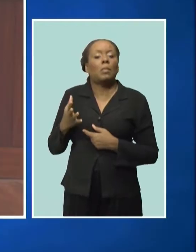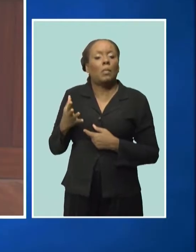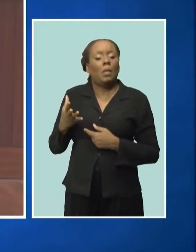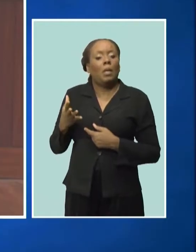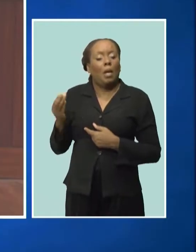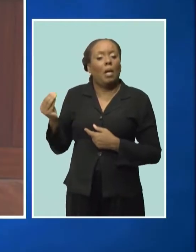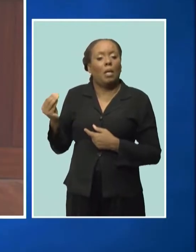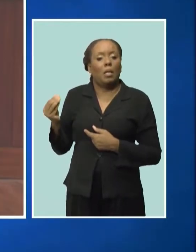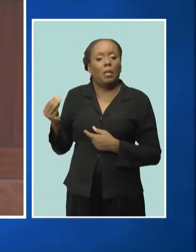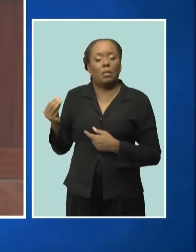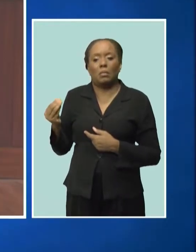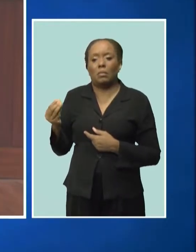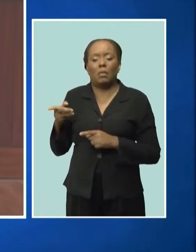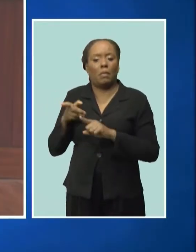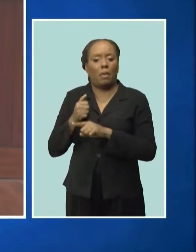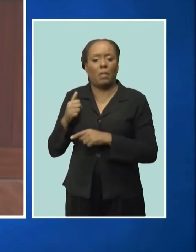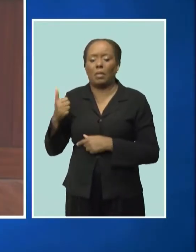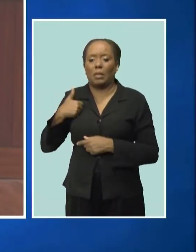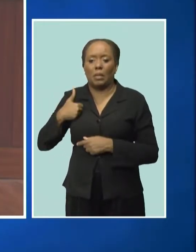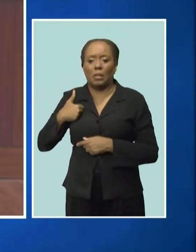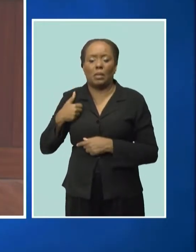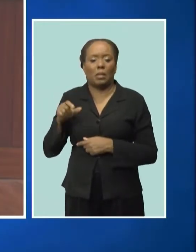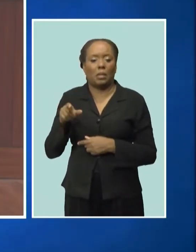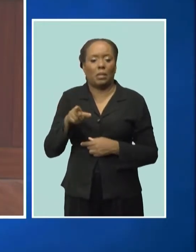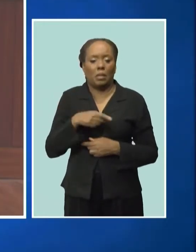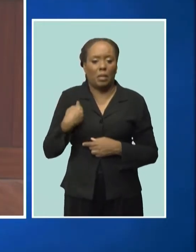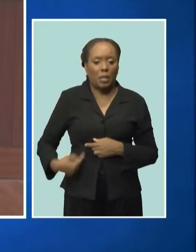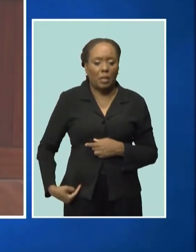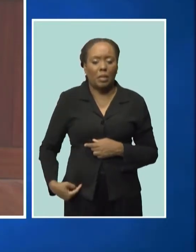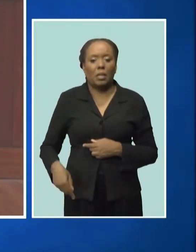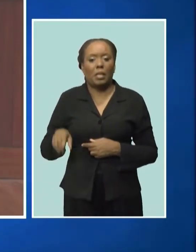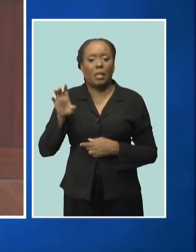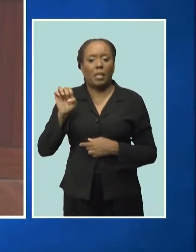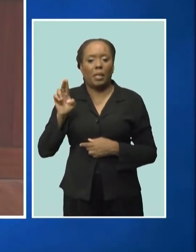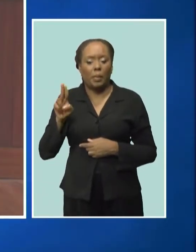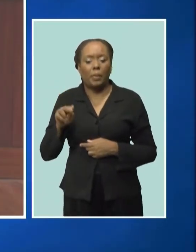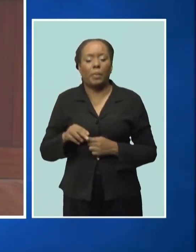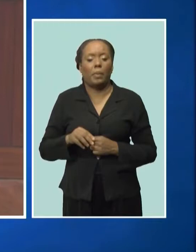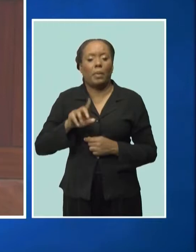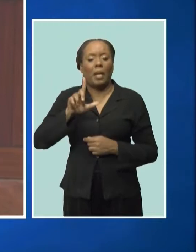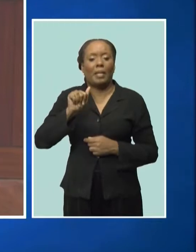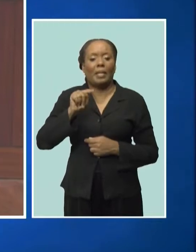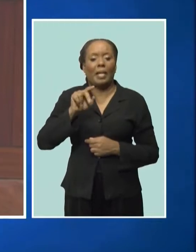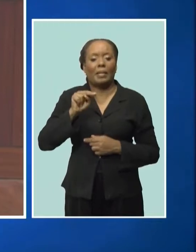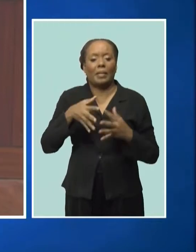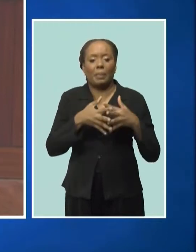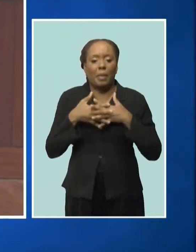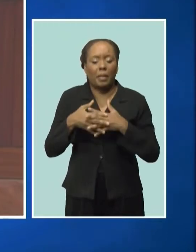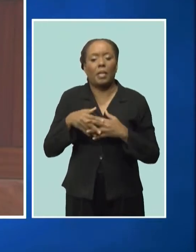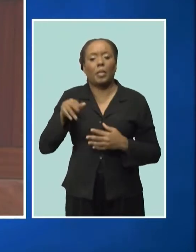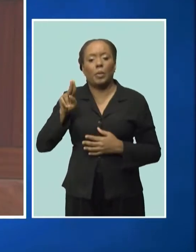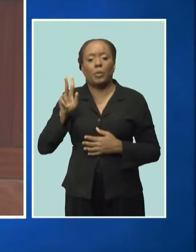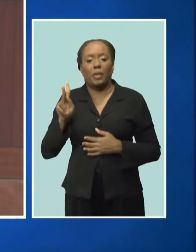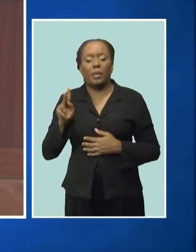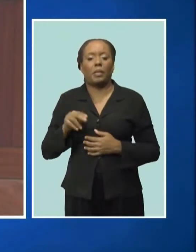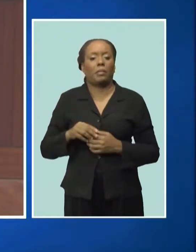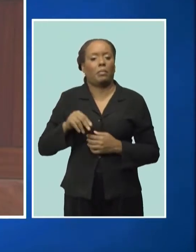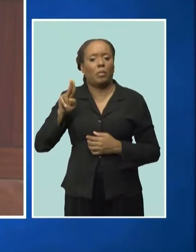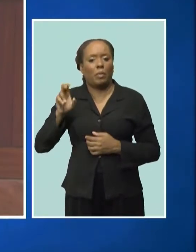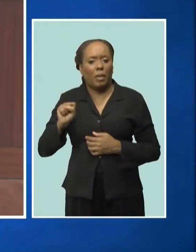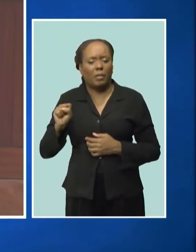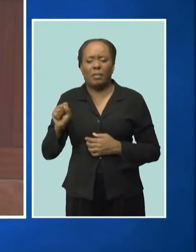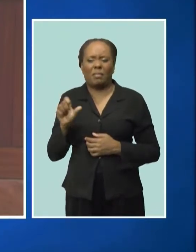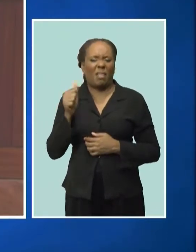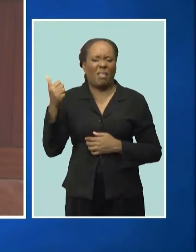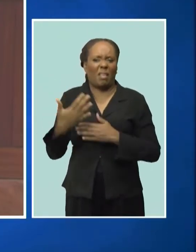jurisdictions ranging from Canada, China, the European Union, Latin America, the UK, the US, and other countries. You